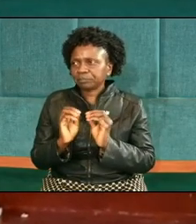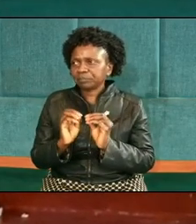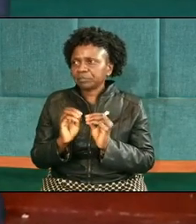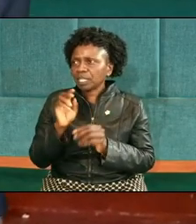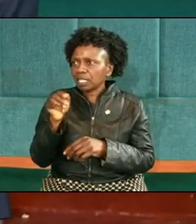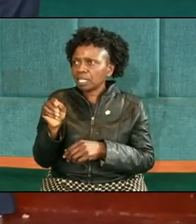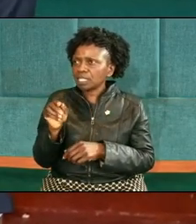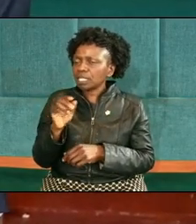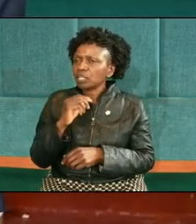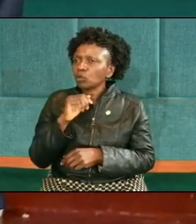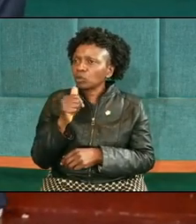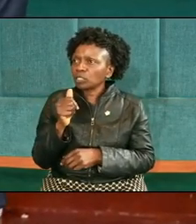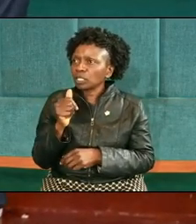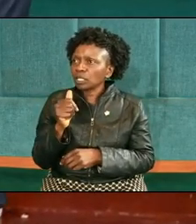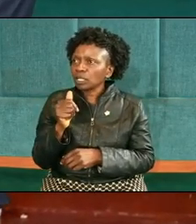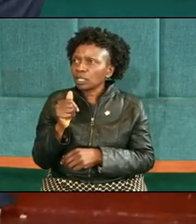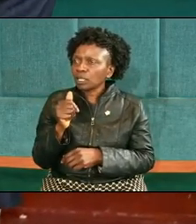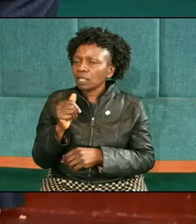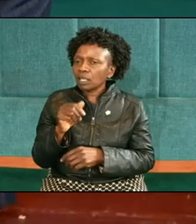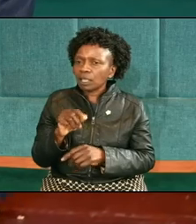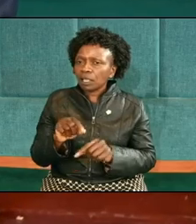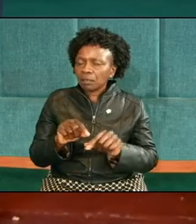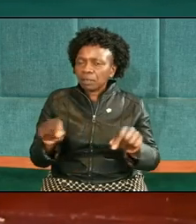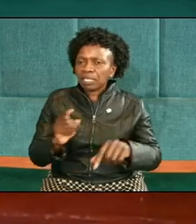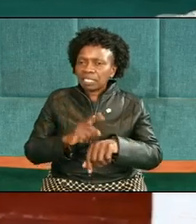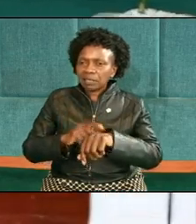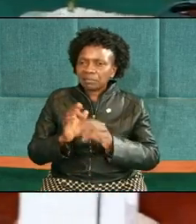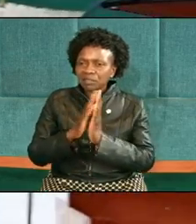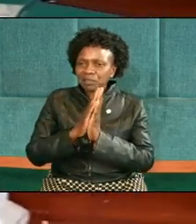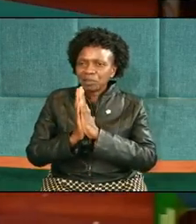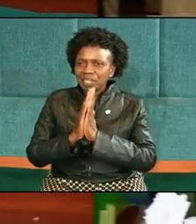This is not a bedtime story.